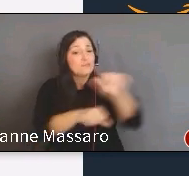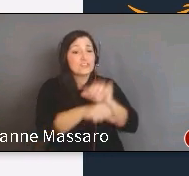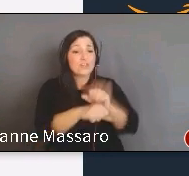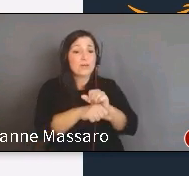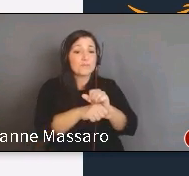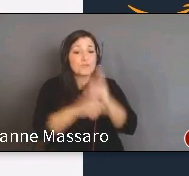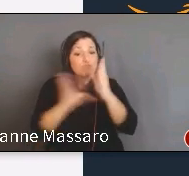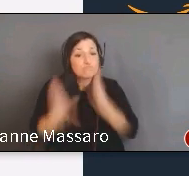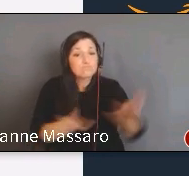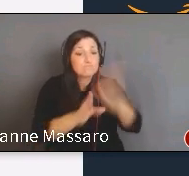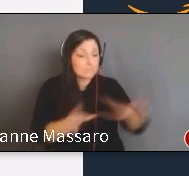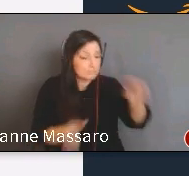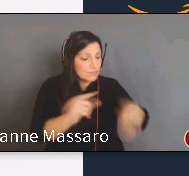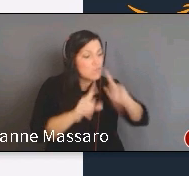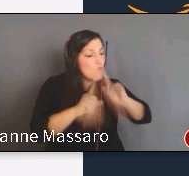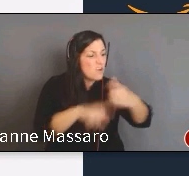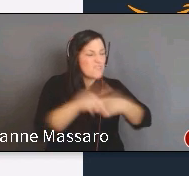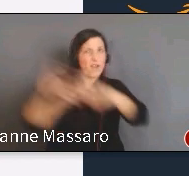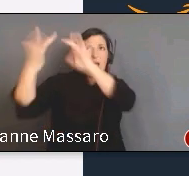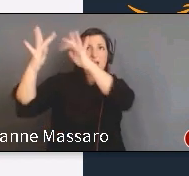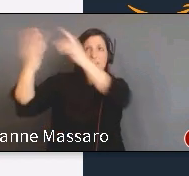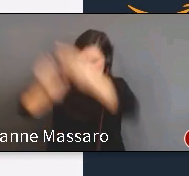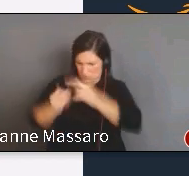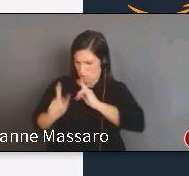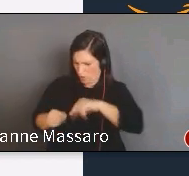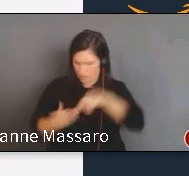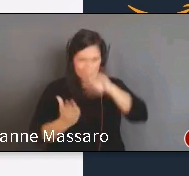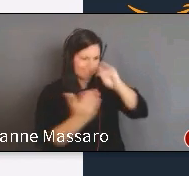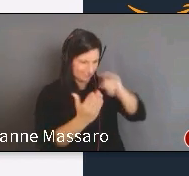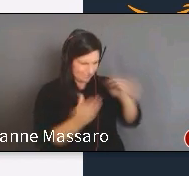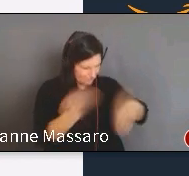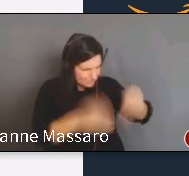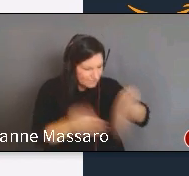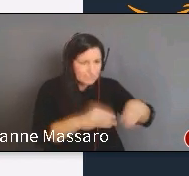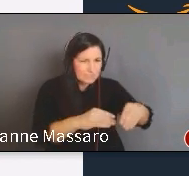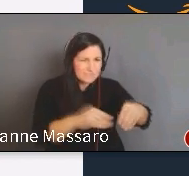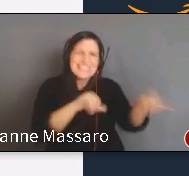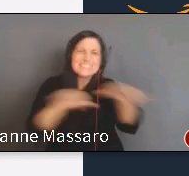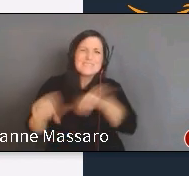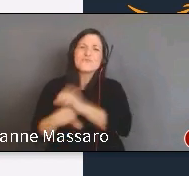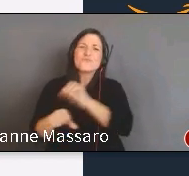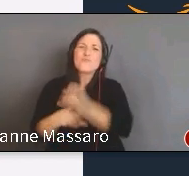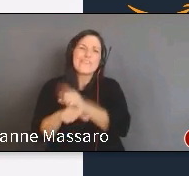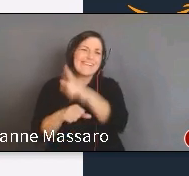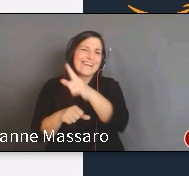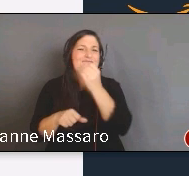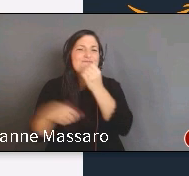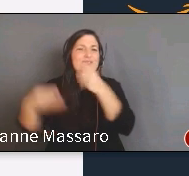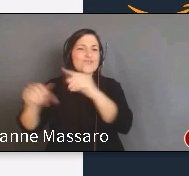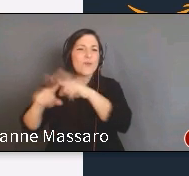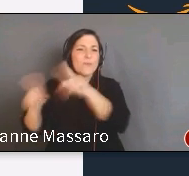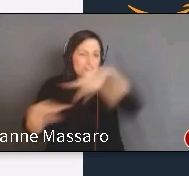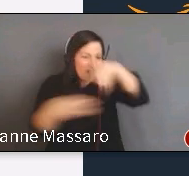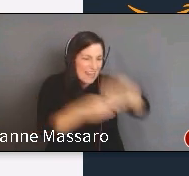by customers online. It's similar to working in a grocery store, but you would be in a warehouse environment, just to kind of give you guys an idea. So